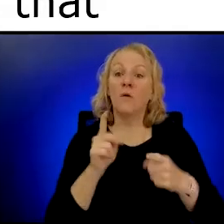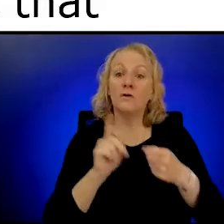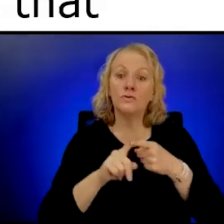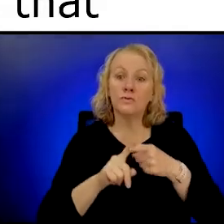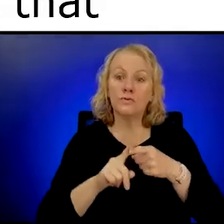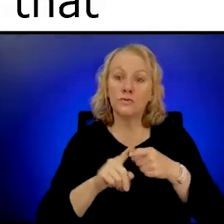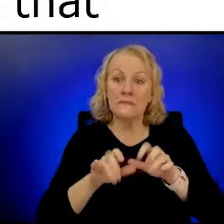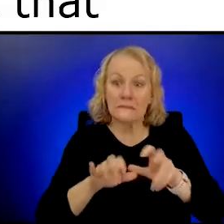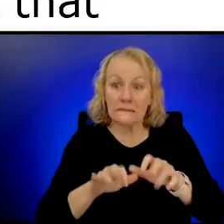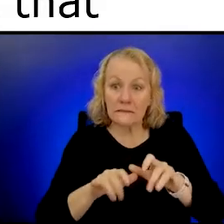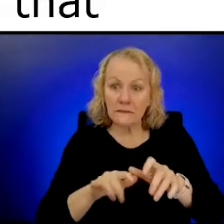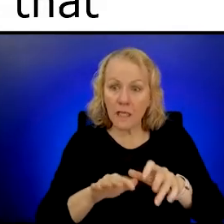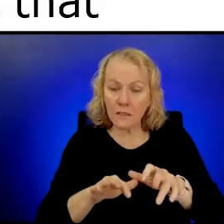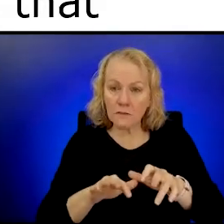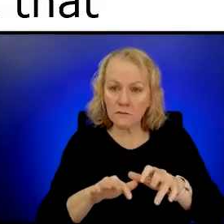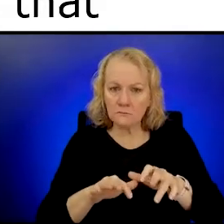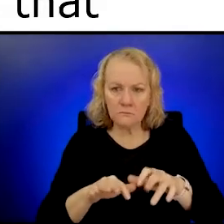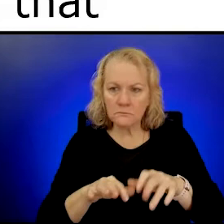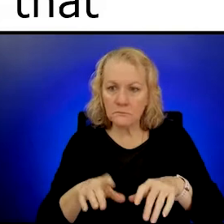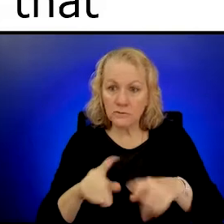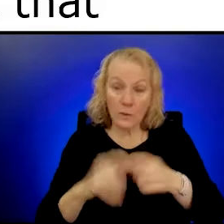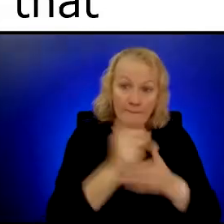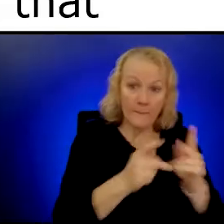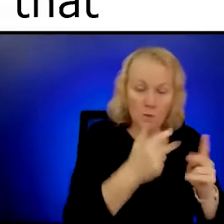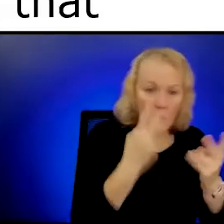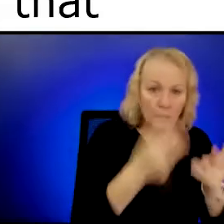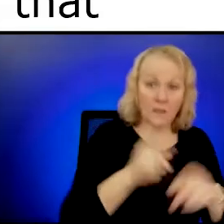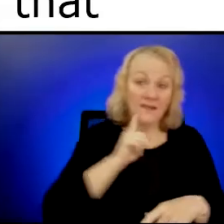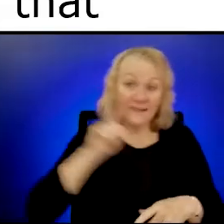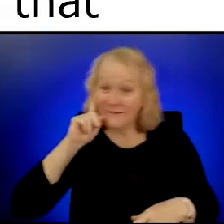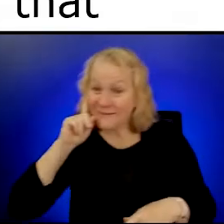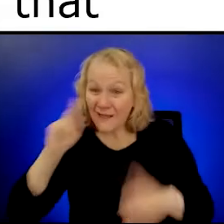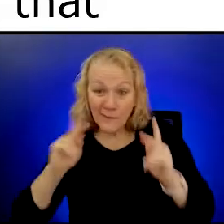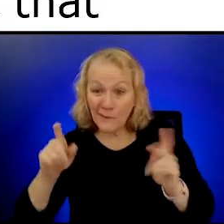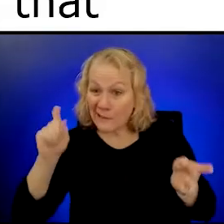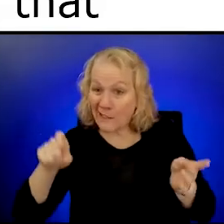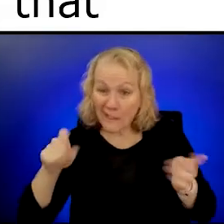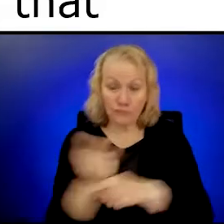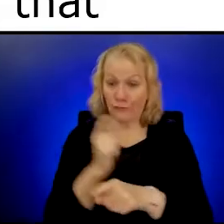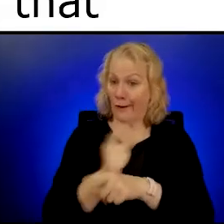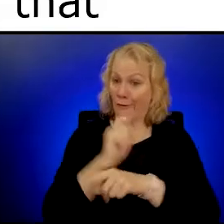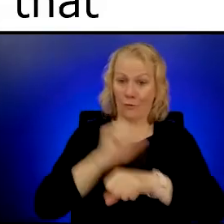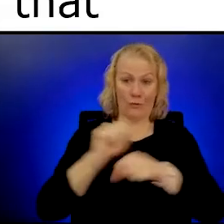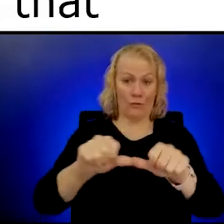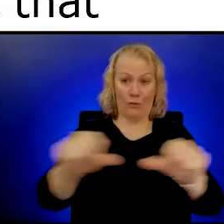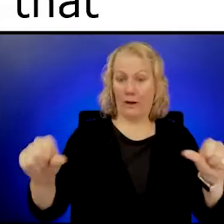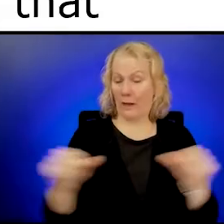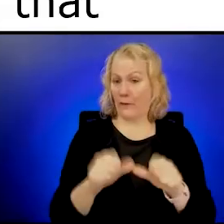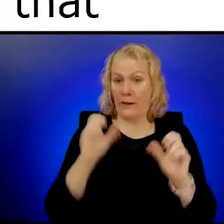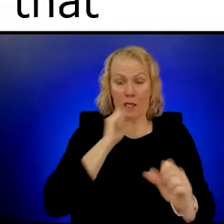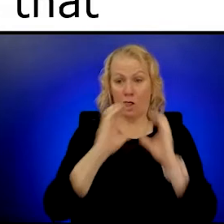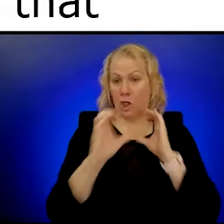partially sighted. Deaf employees don't need anything more than a standard workstation. They can